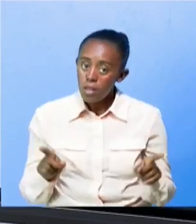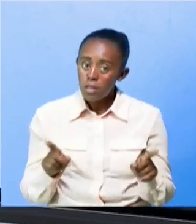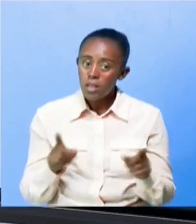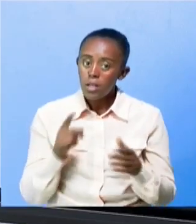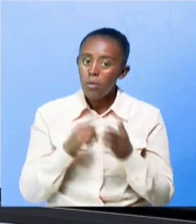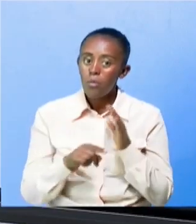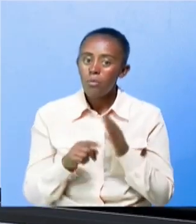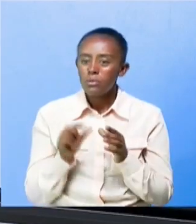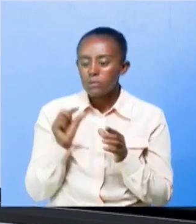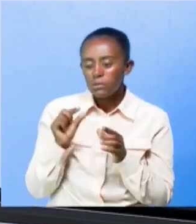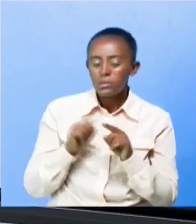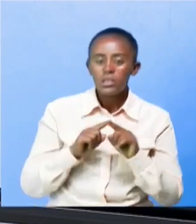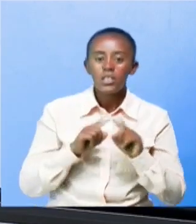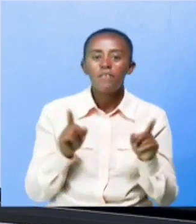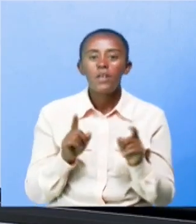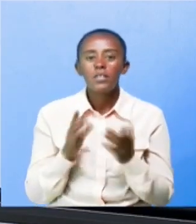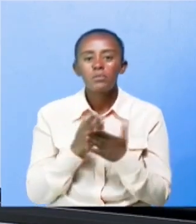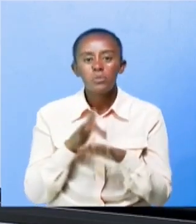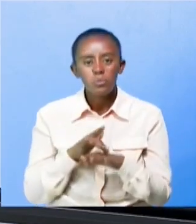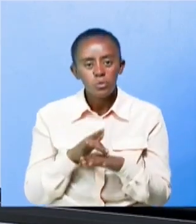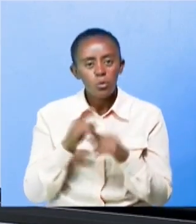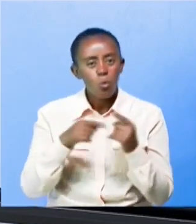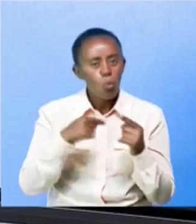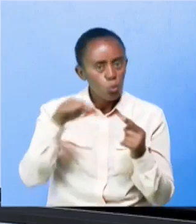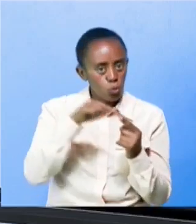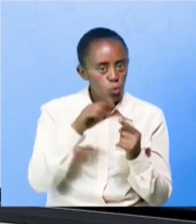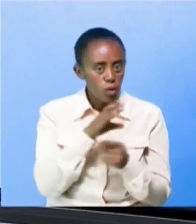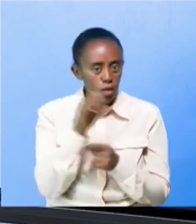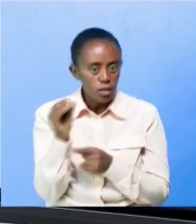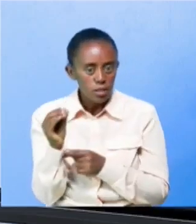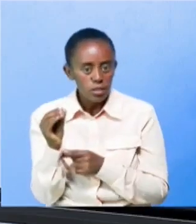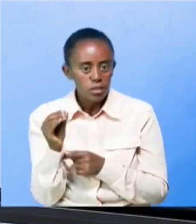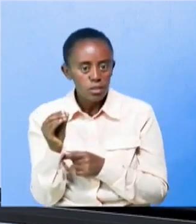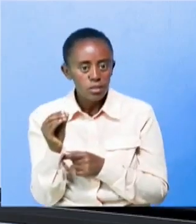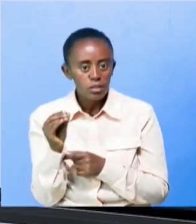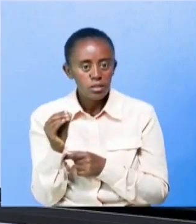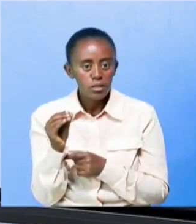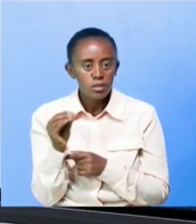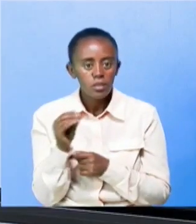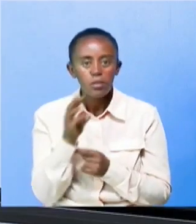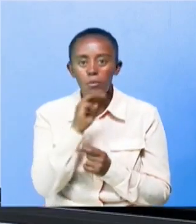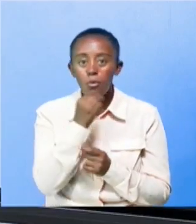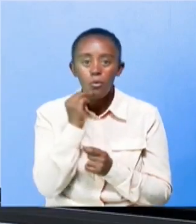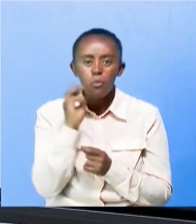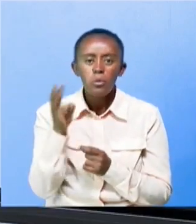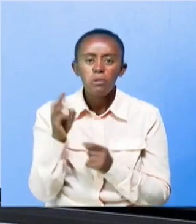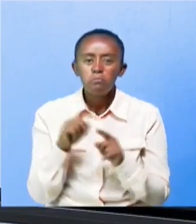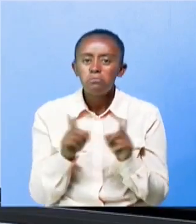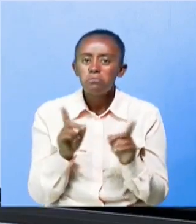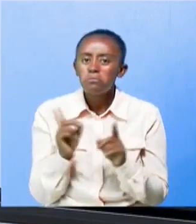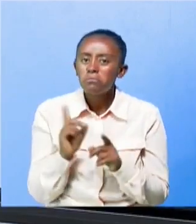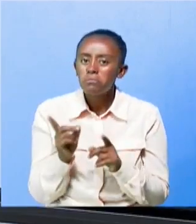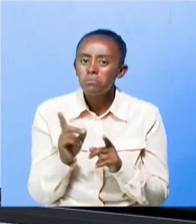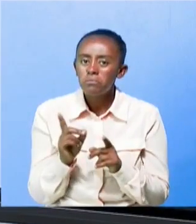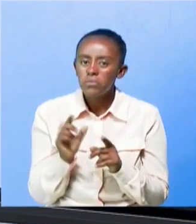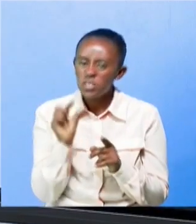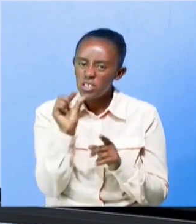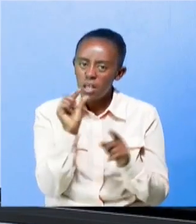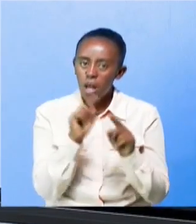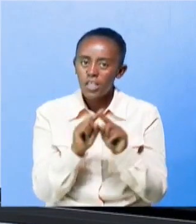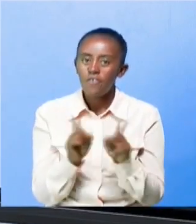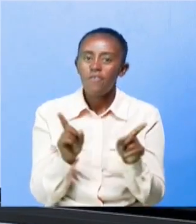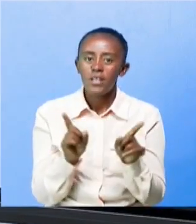the slight difference when we're using going to and the modal verb will? Well, the slight